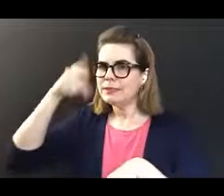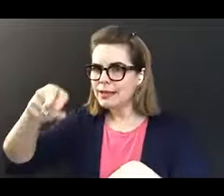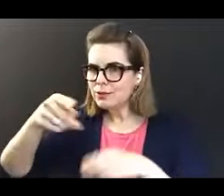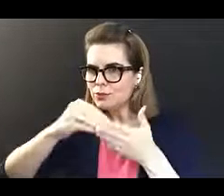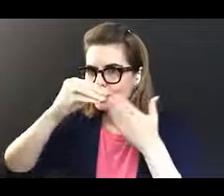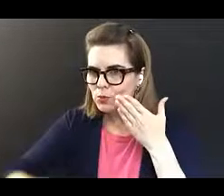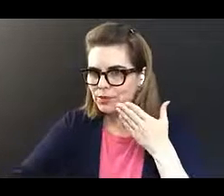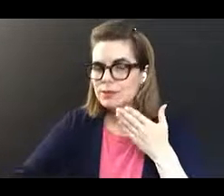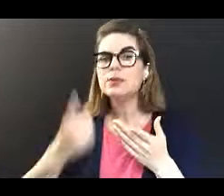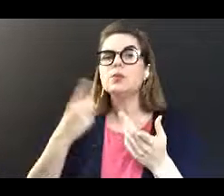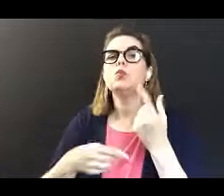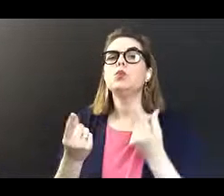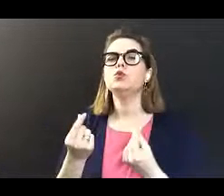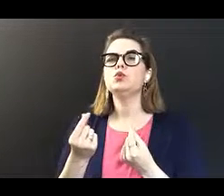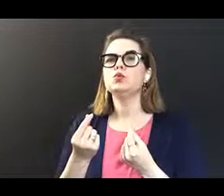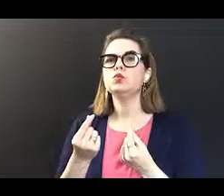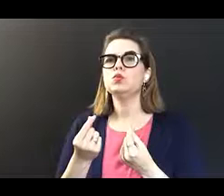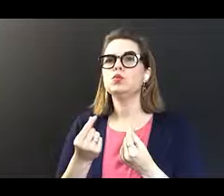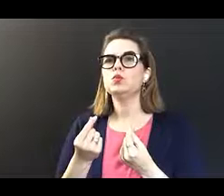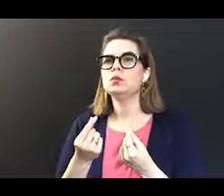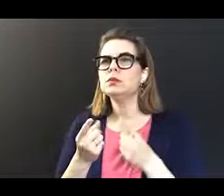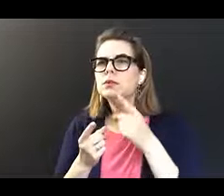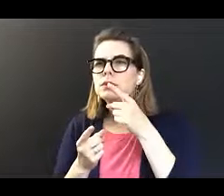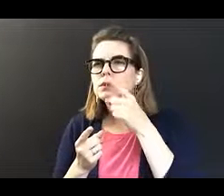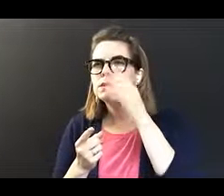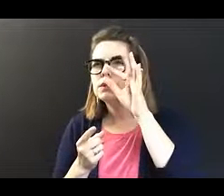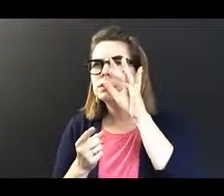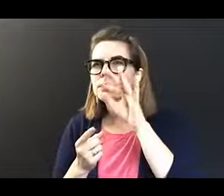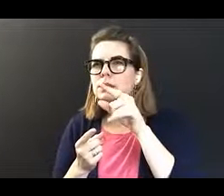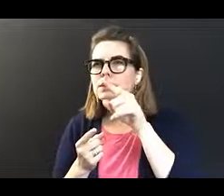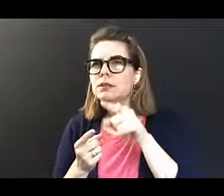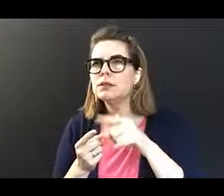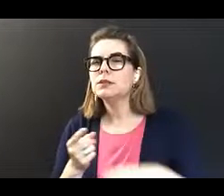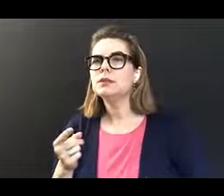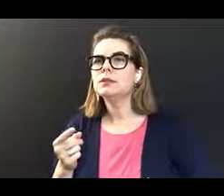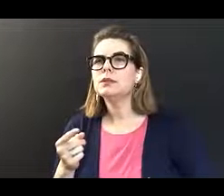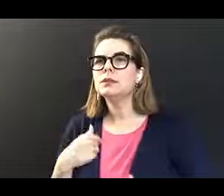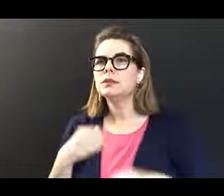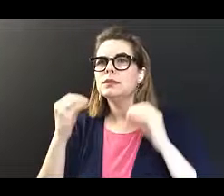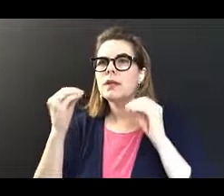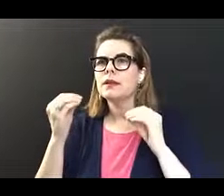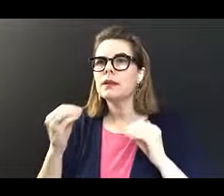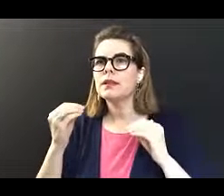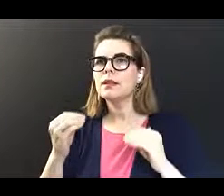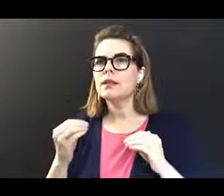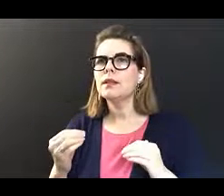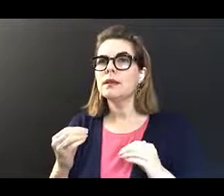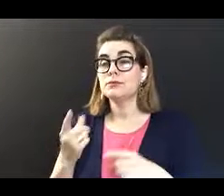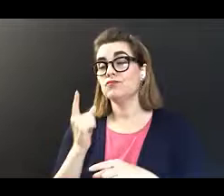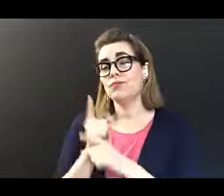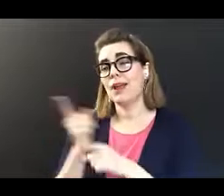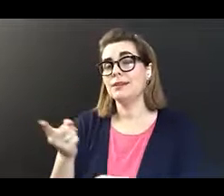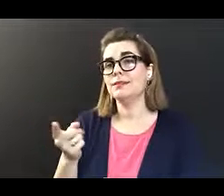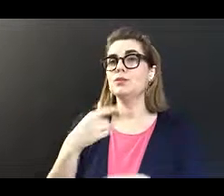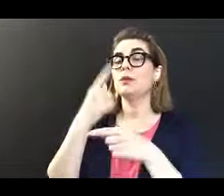days, what would you do? Jason, exactly. A lot of students would do exactly that. Nothing. Thank you. If you were a student, what are some